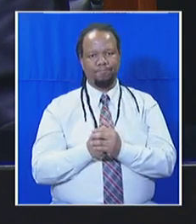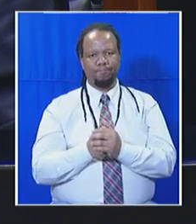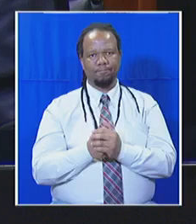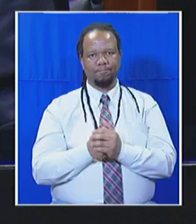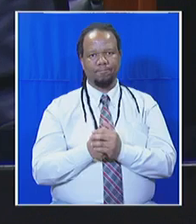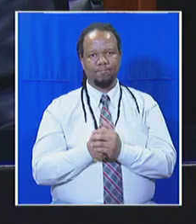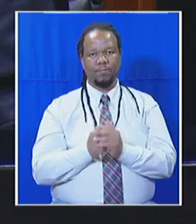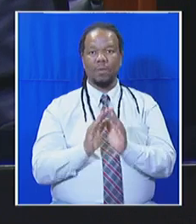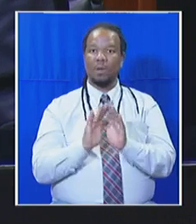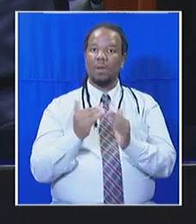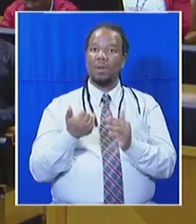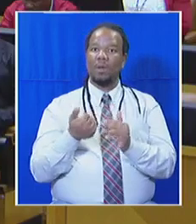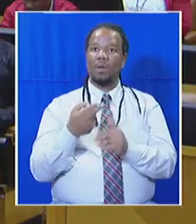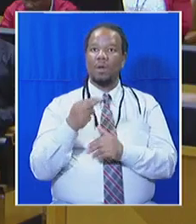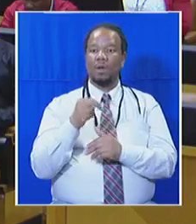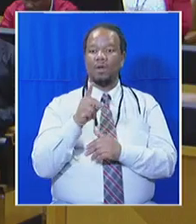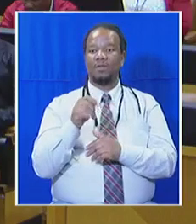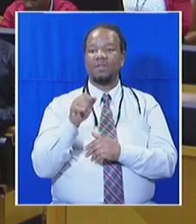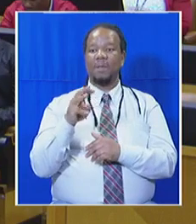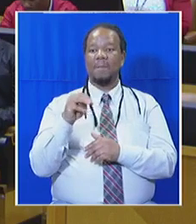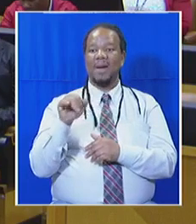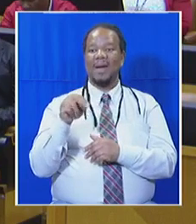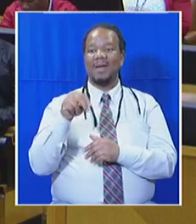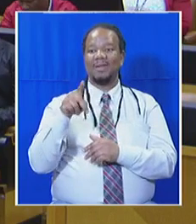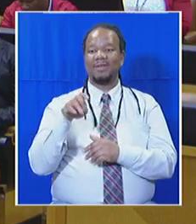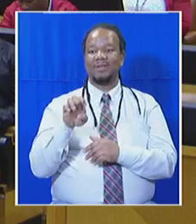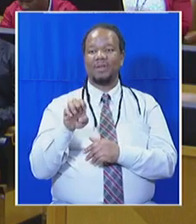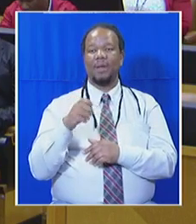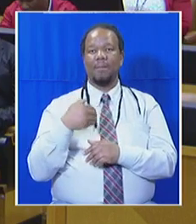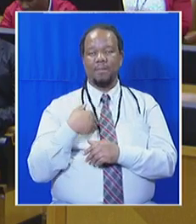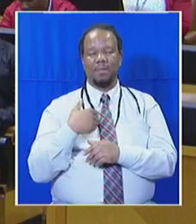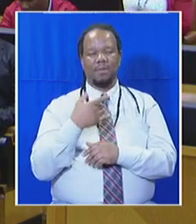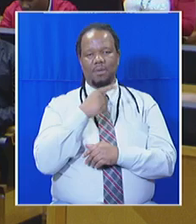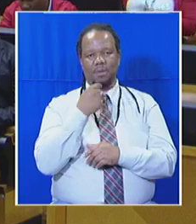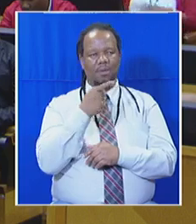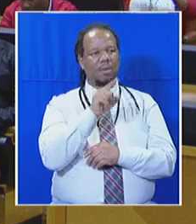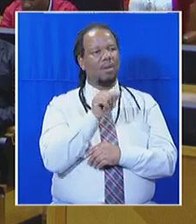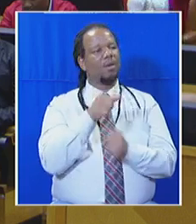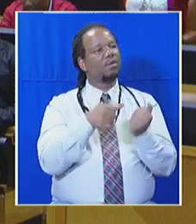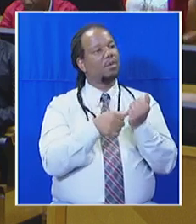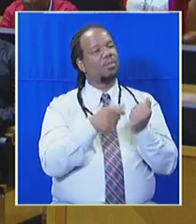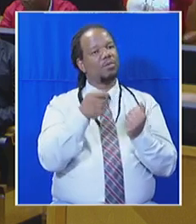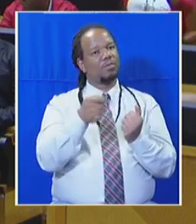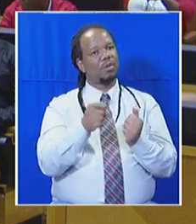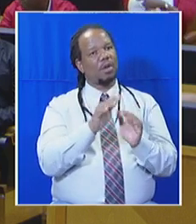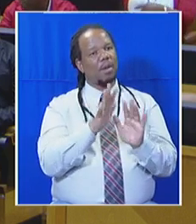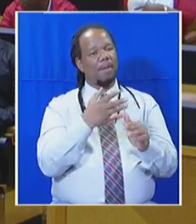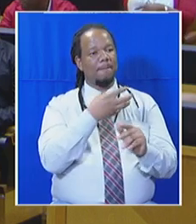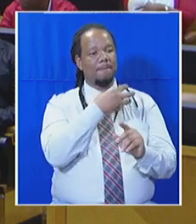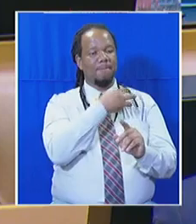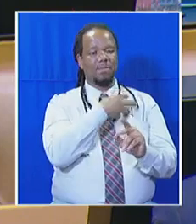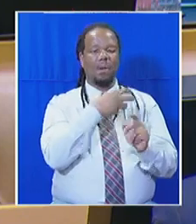Honorable Hlophe Nzimande, in case you forgot. Thank you, Deputy Speaker. Minister, the biggest crisis is